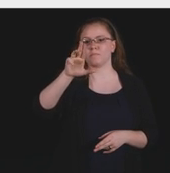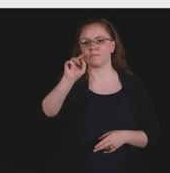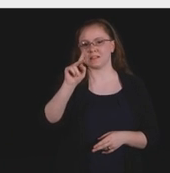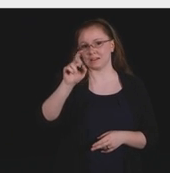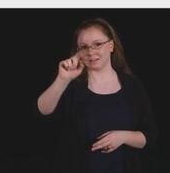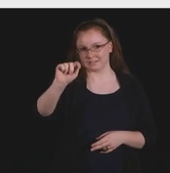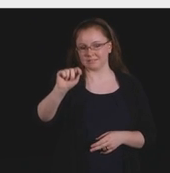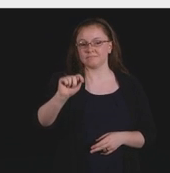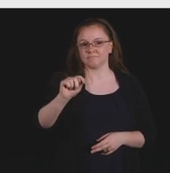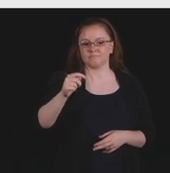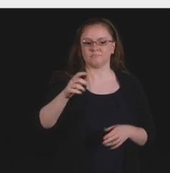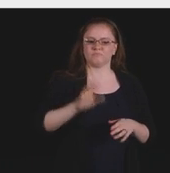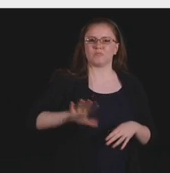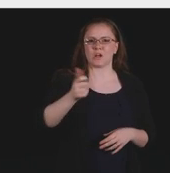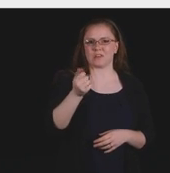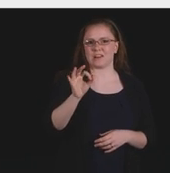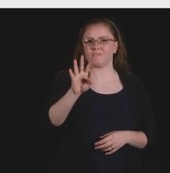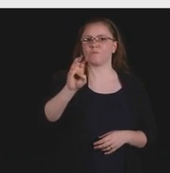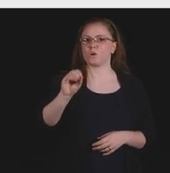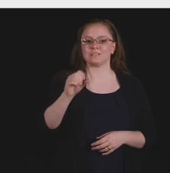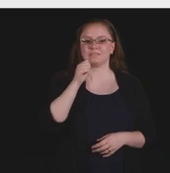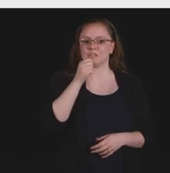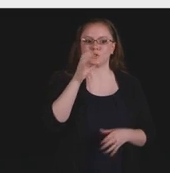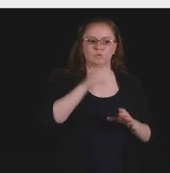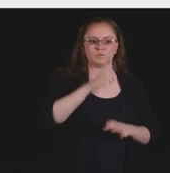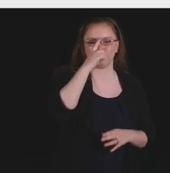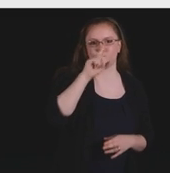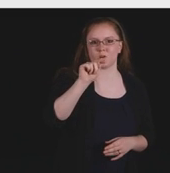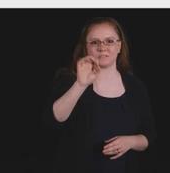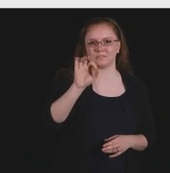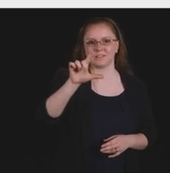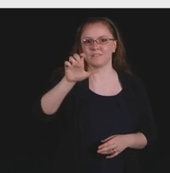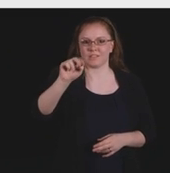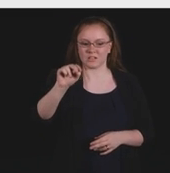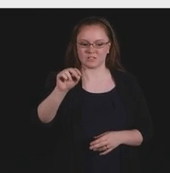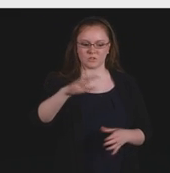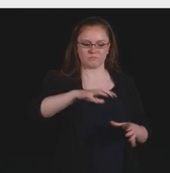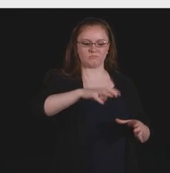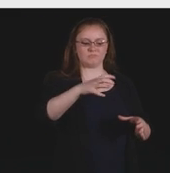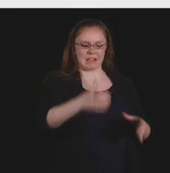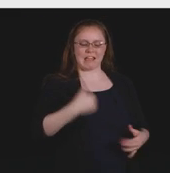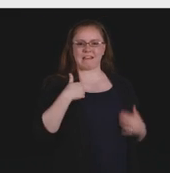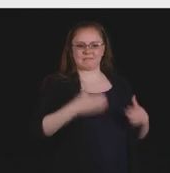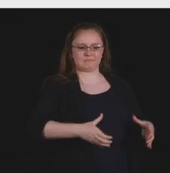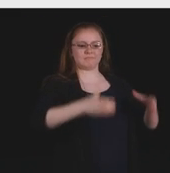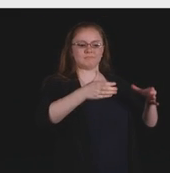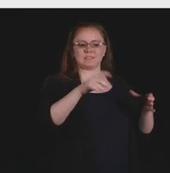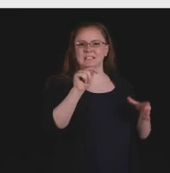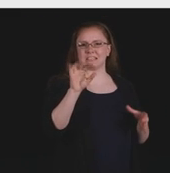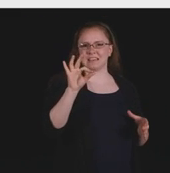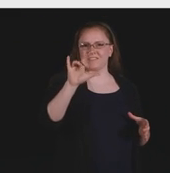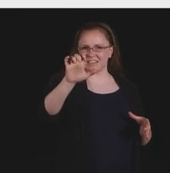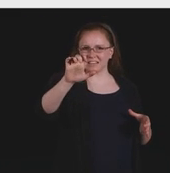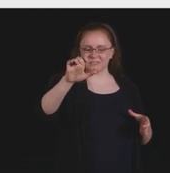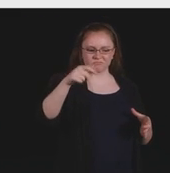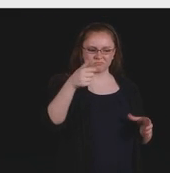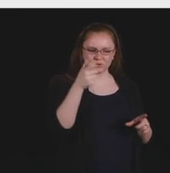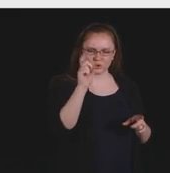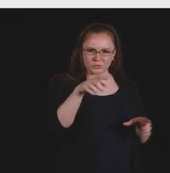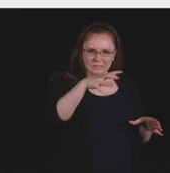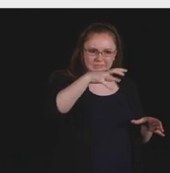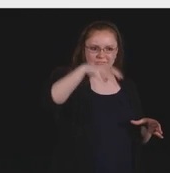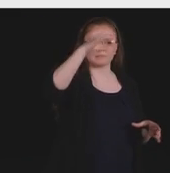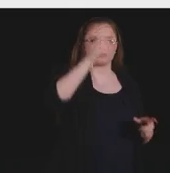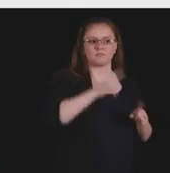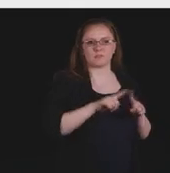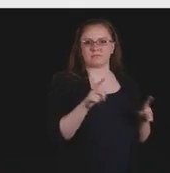not looking for Teflon. When he opened a cylinder of tetrafluoroethylene, a gas, no gas came out. He